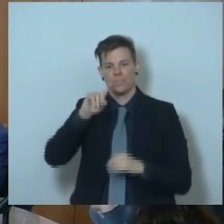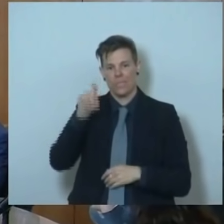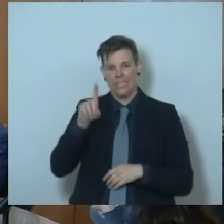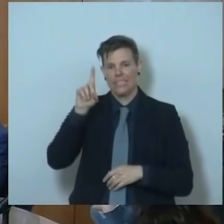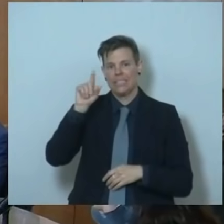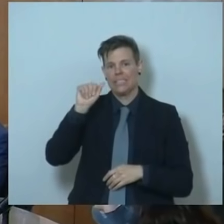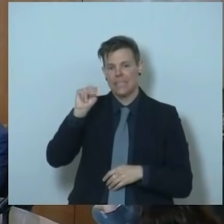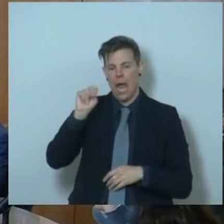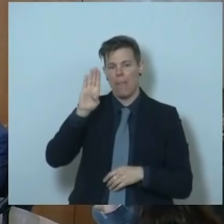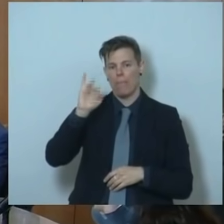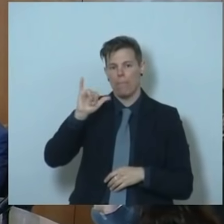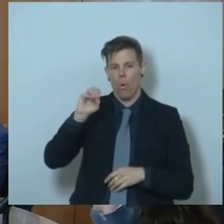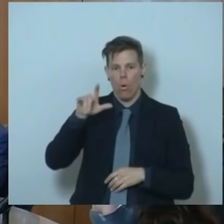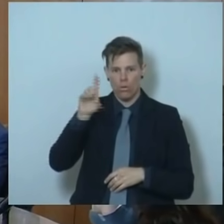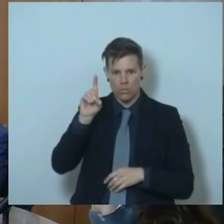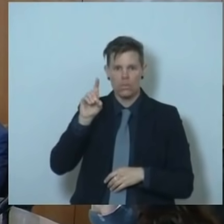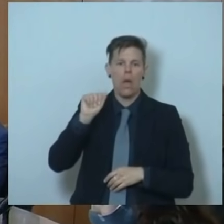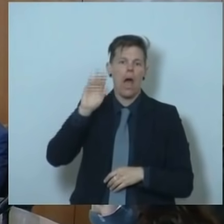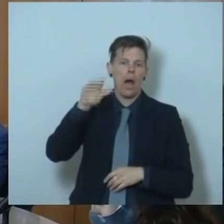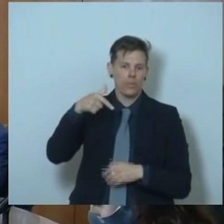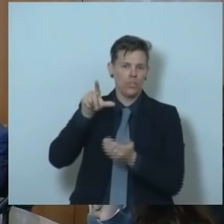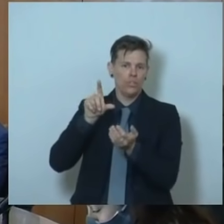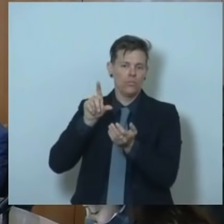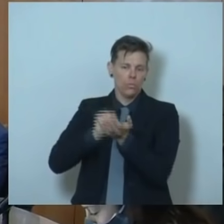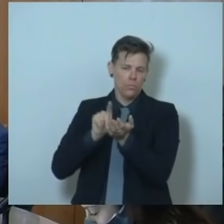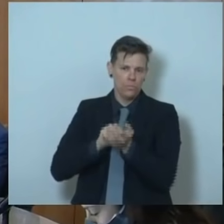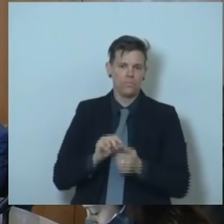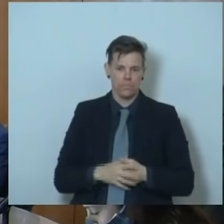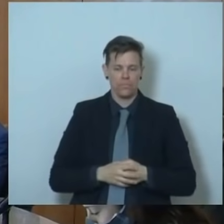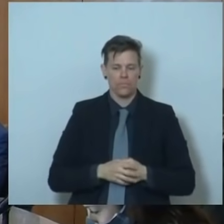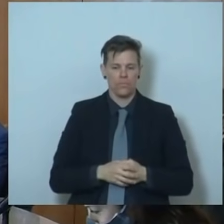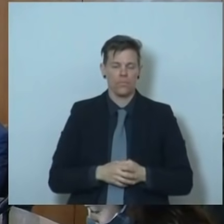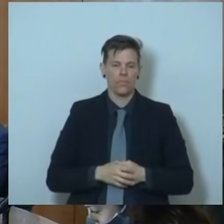Journal. Dan, you're unmuted. Go ahead and ask your question.